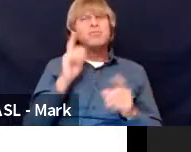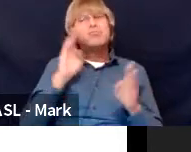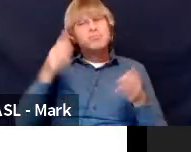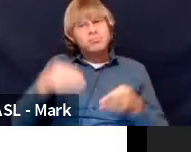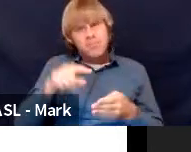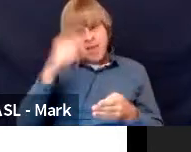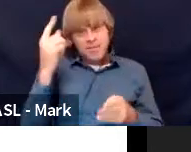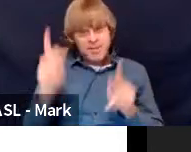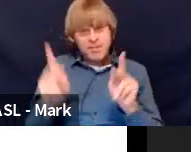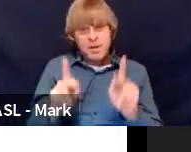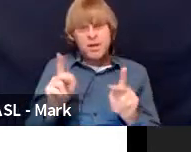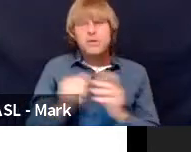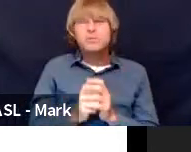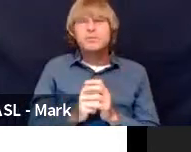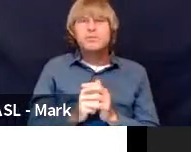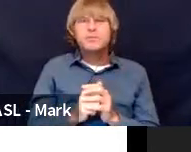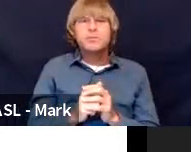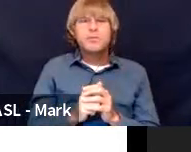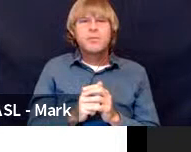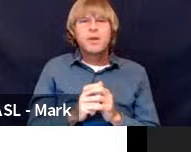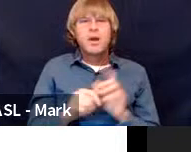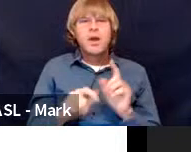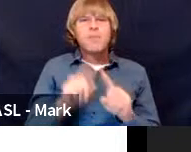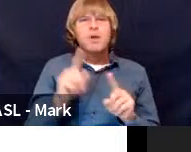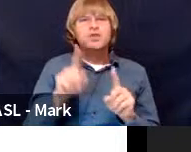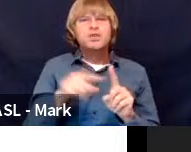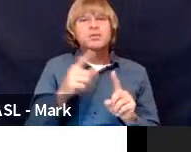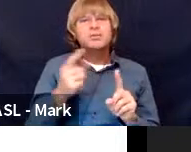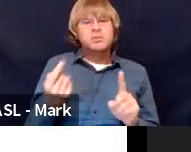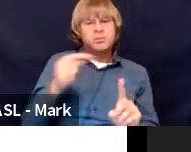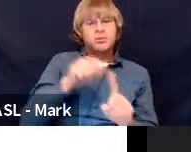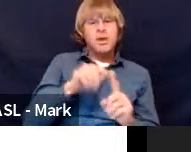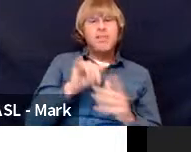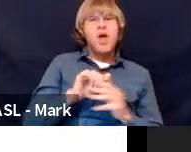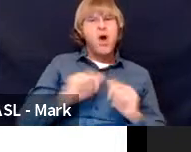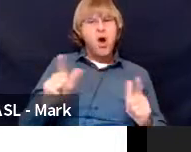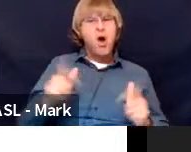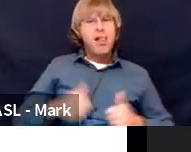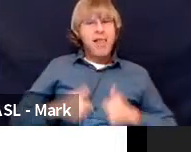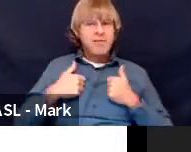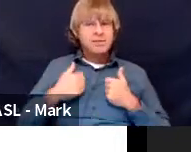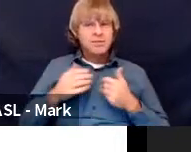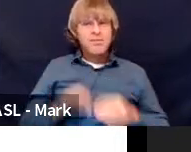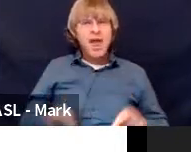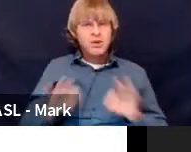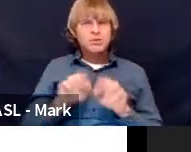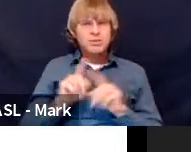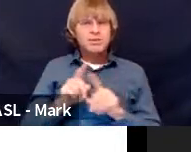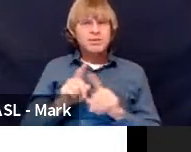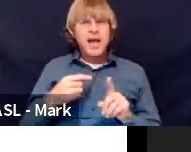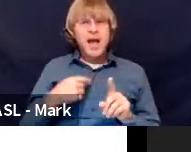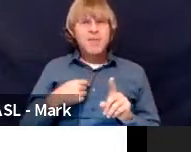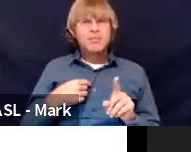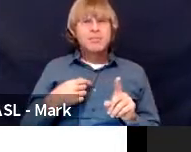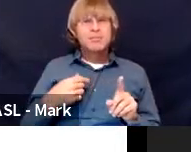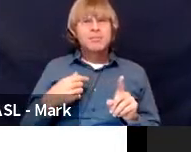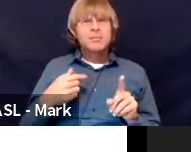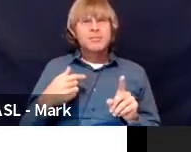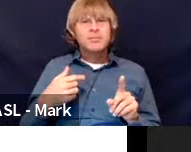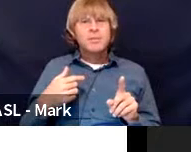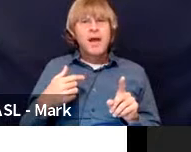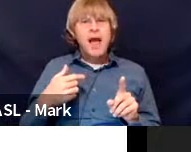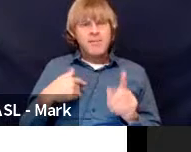people. But just bringing it back to the fact that all love matters, as I am a queer identified man